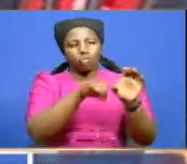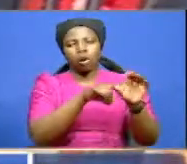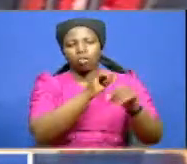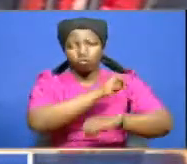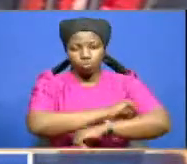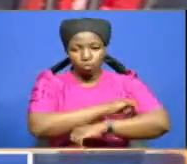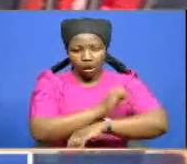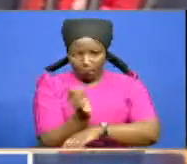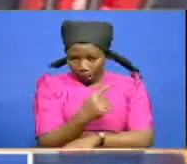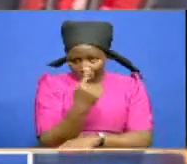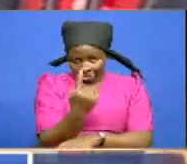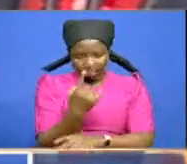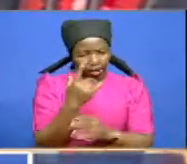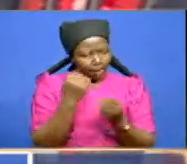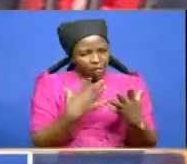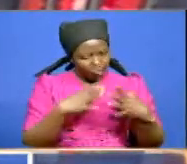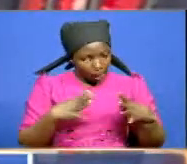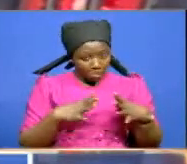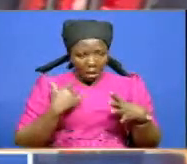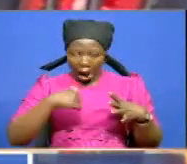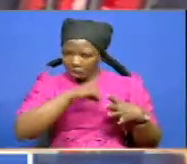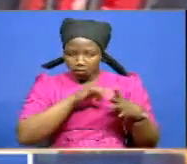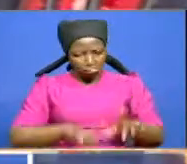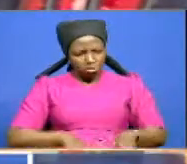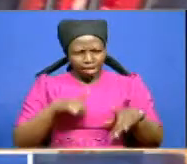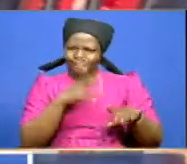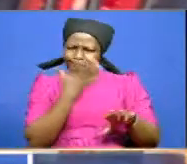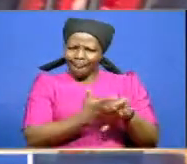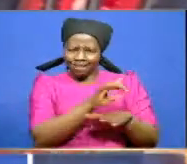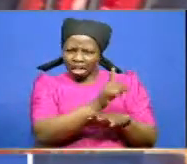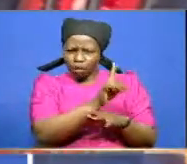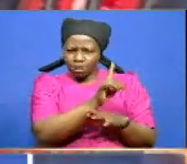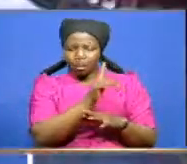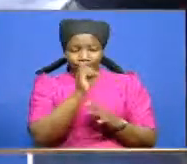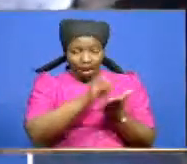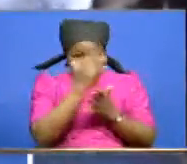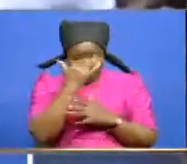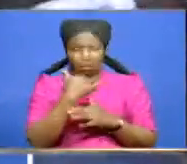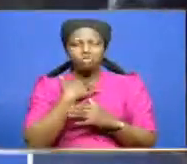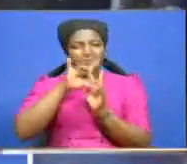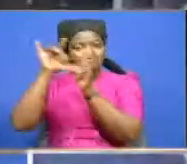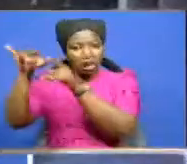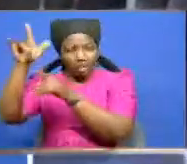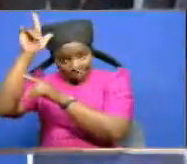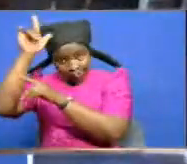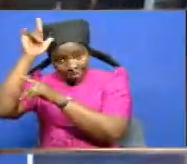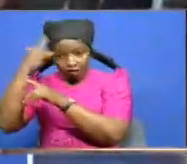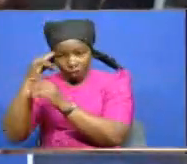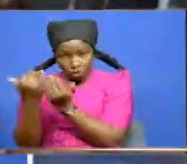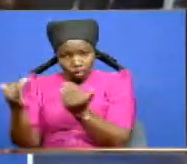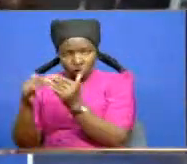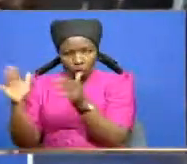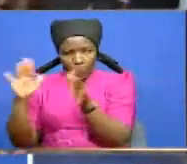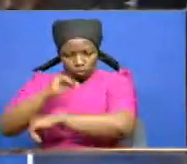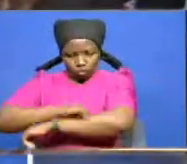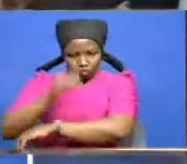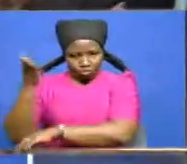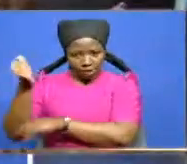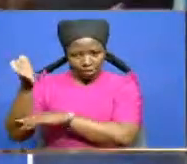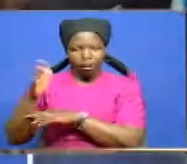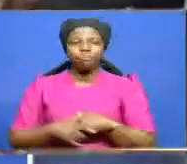hivi maisha imekuwa ngumu Nairobi, tatu usiwahi tunaenda home. Juu watoto wanafungua shule. The government has occasionally advised Kenyans living